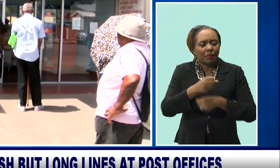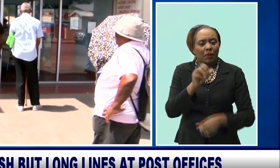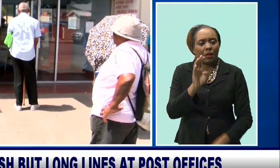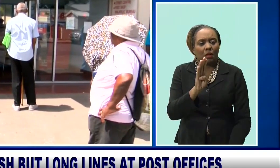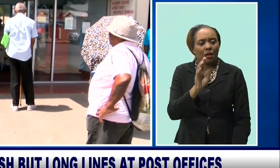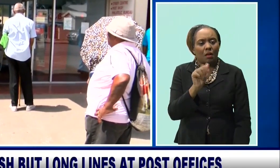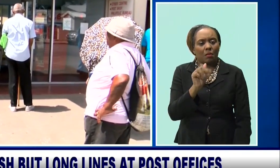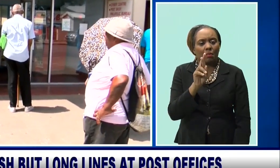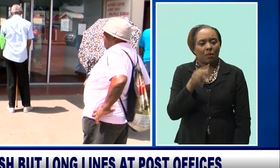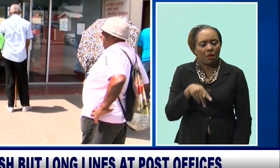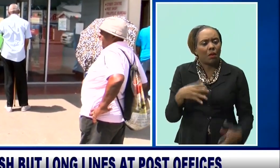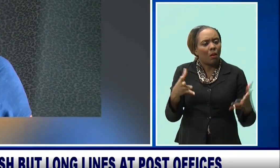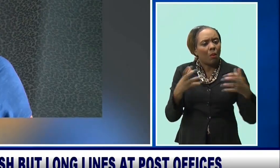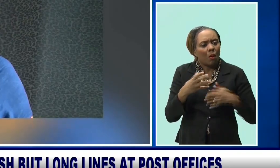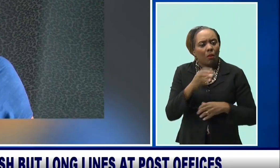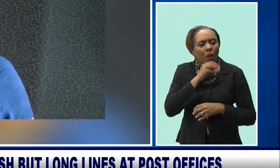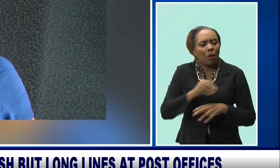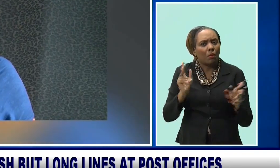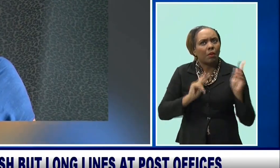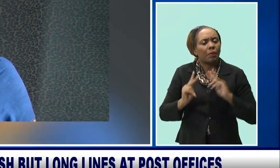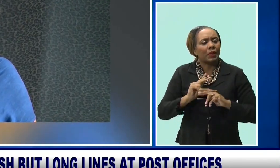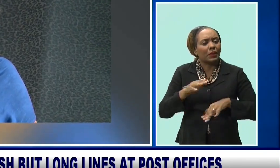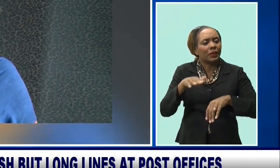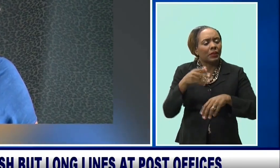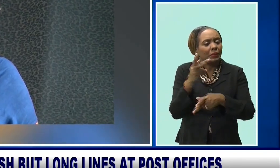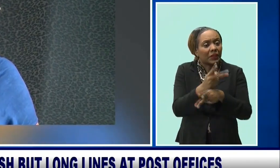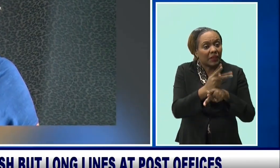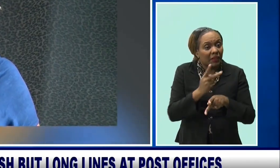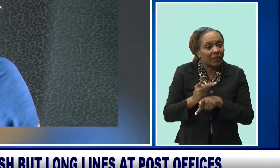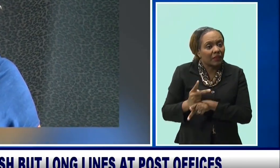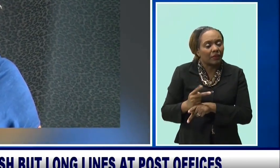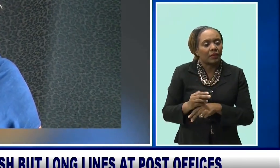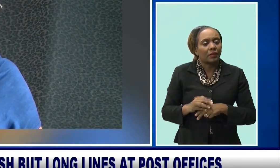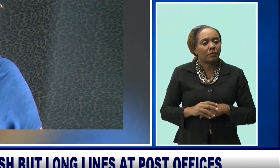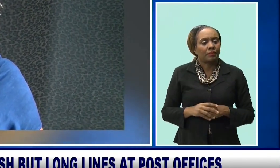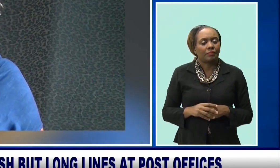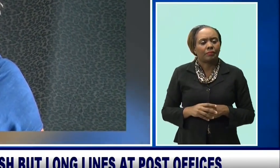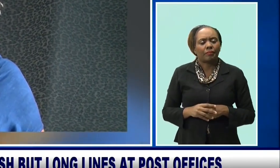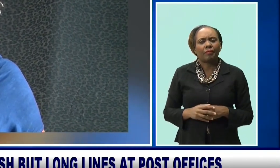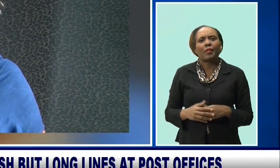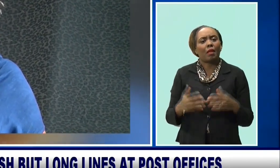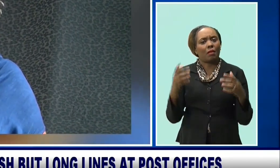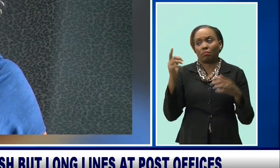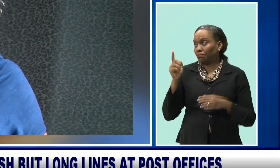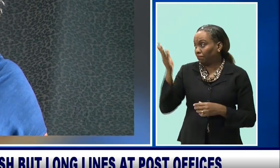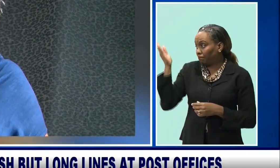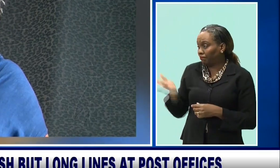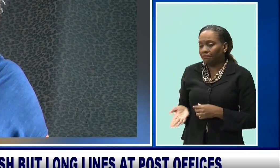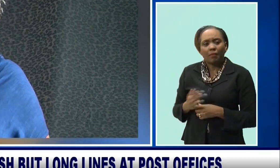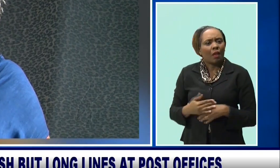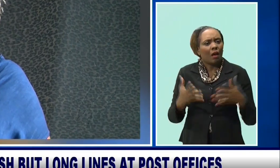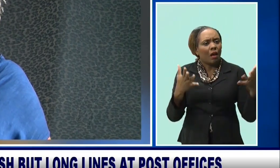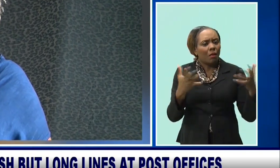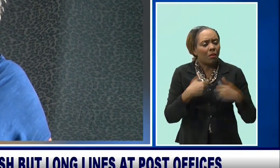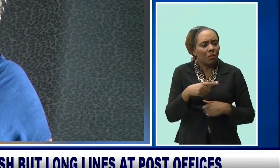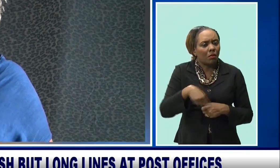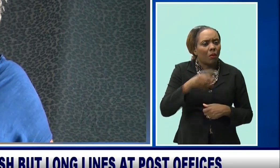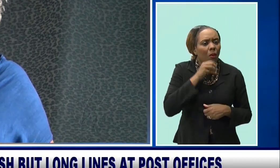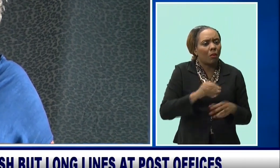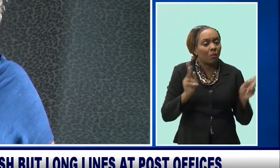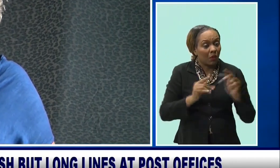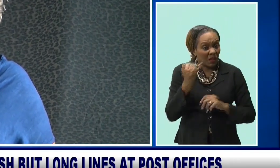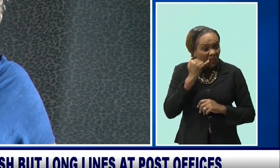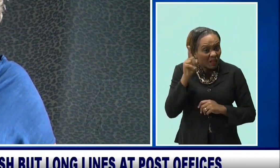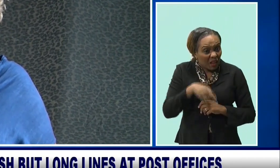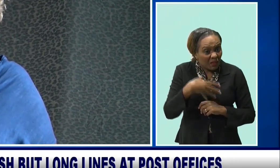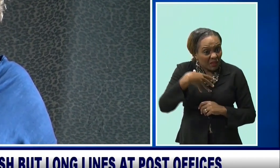careful in public. I want to appeal to our seniors again. If you have to leave home, and it's evident